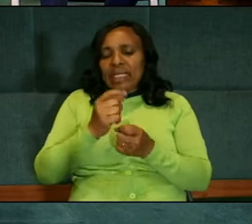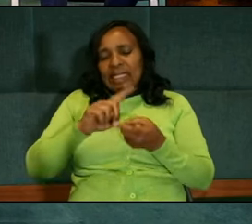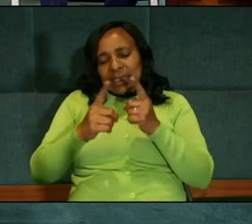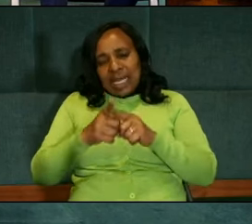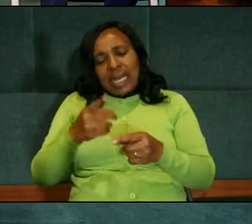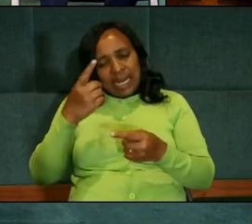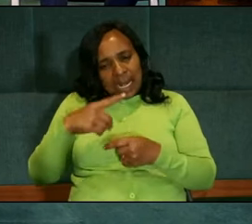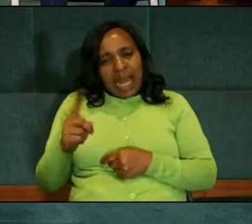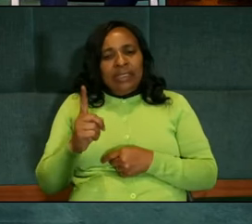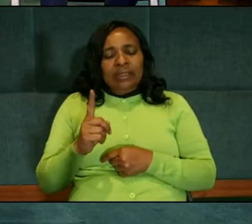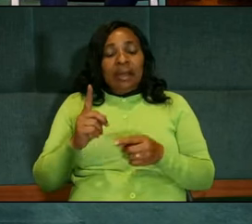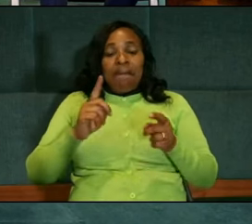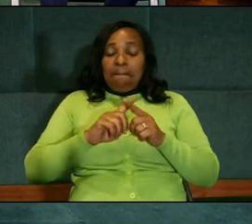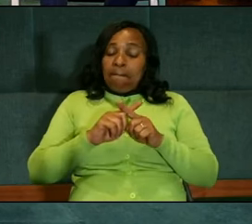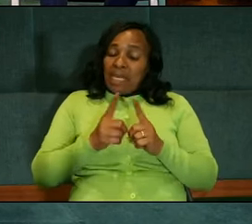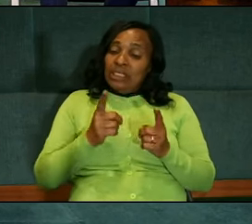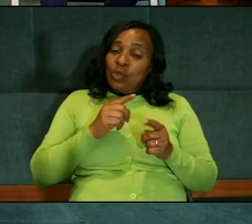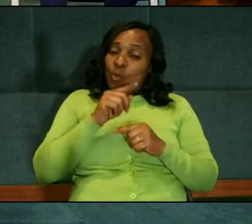But when they saw